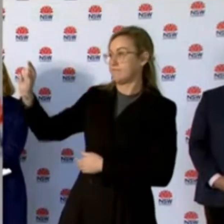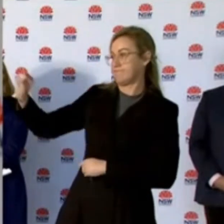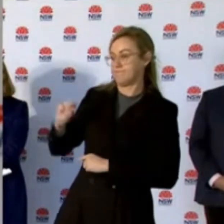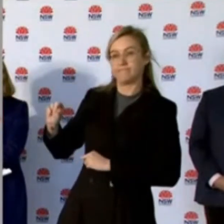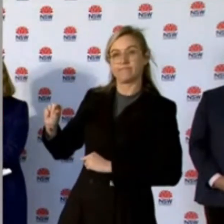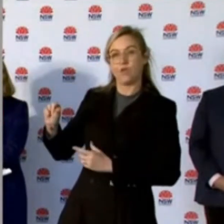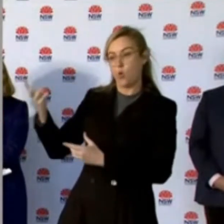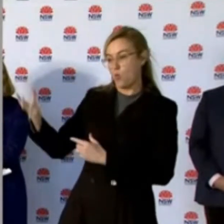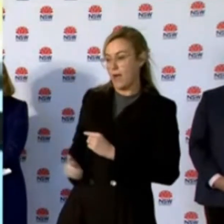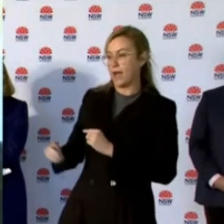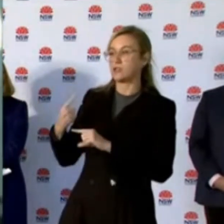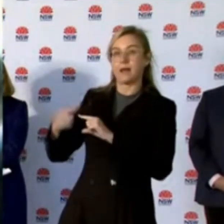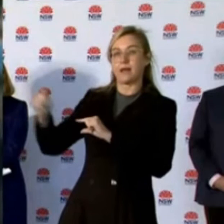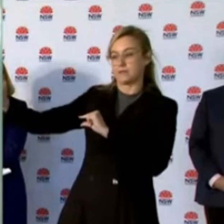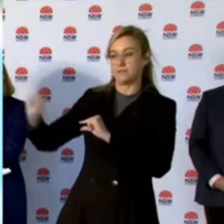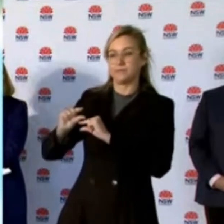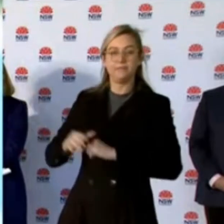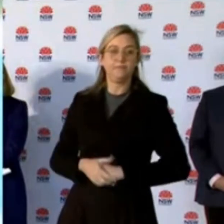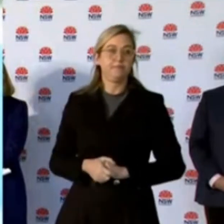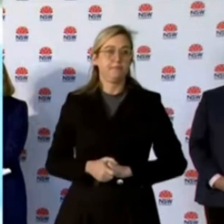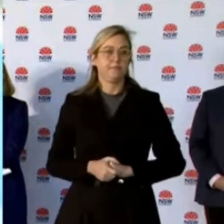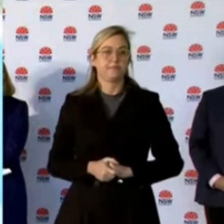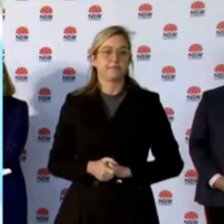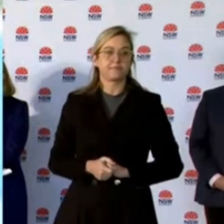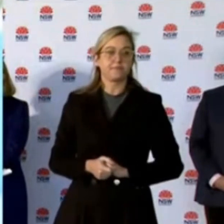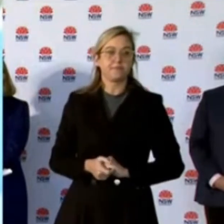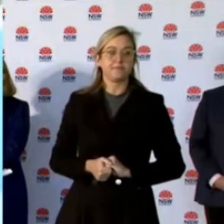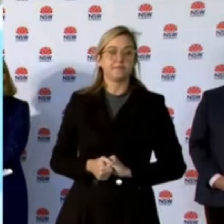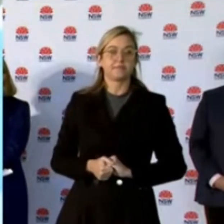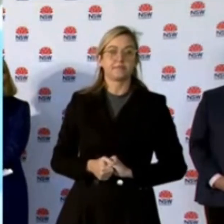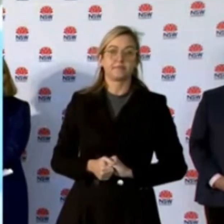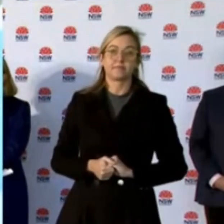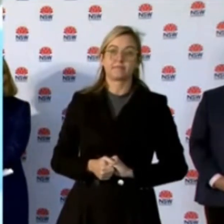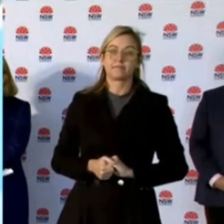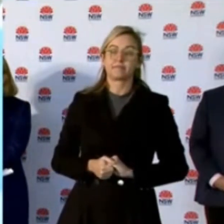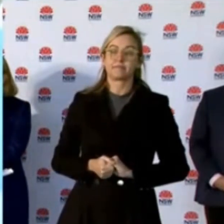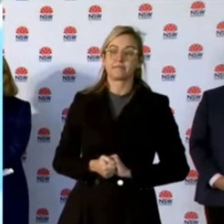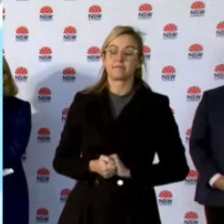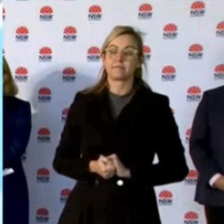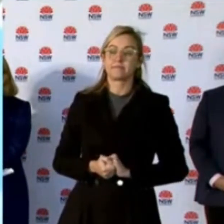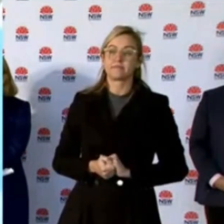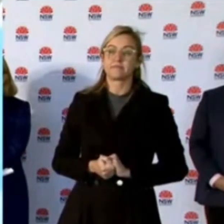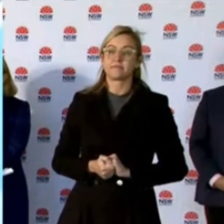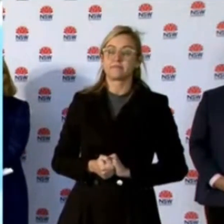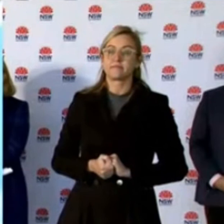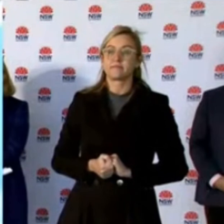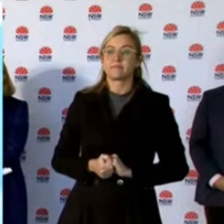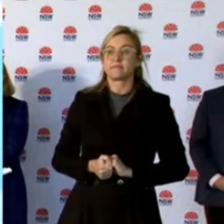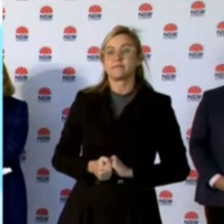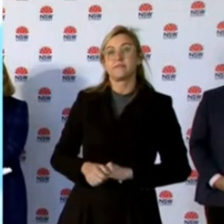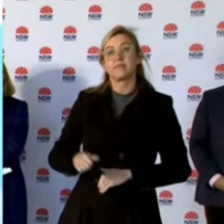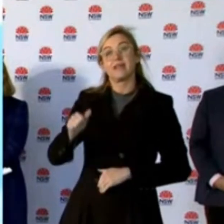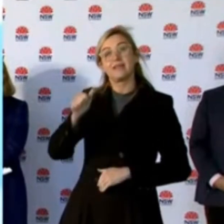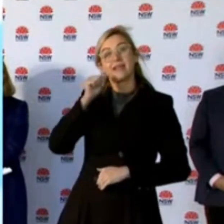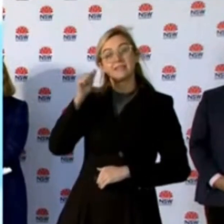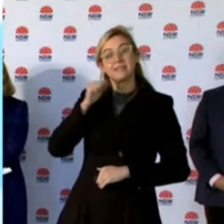You said you've been talking to industry groups in the past 24 hours. You made the announcements yesterday shutting down industries.